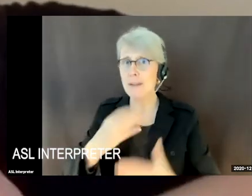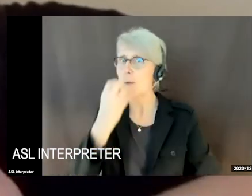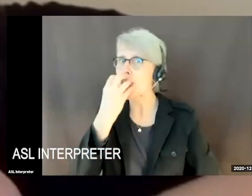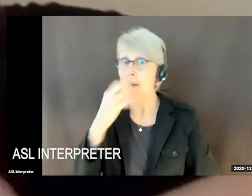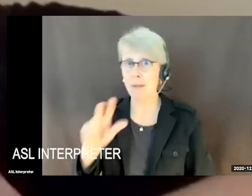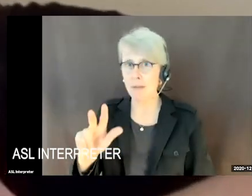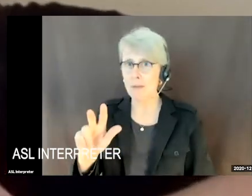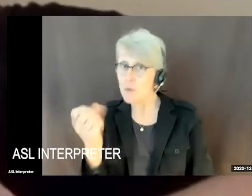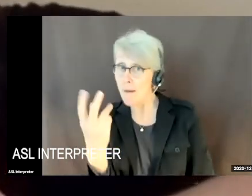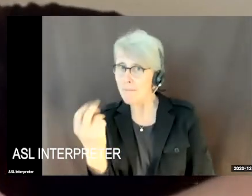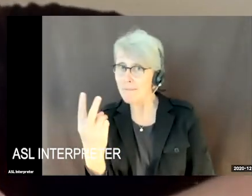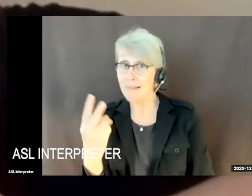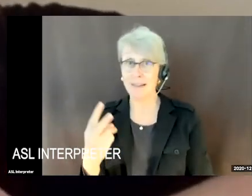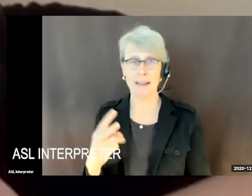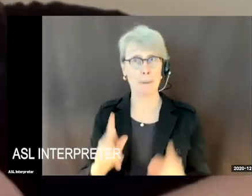35 beds,